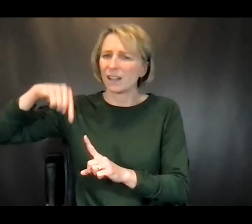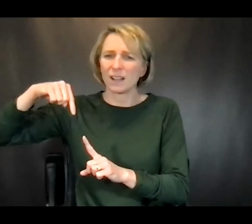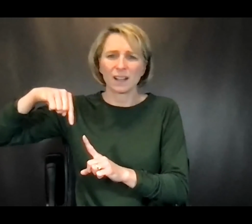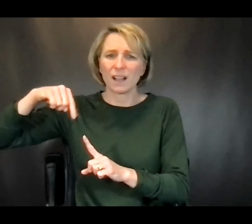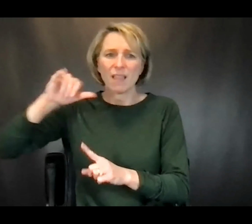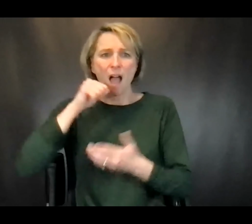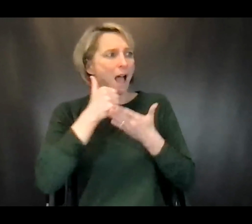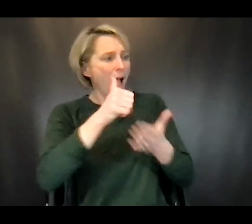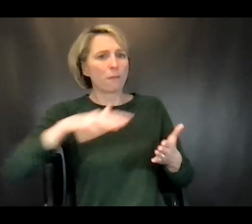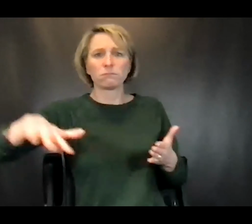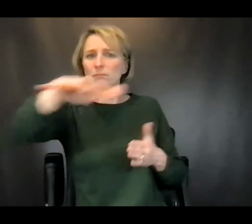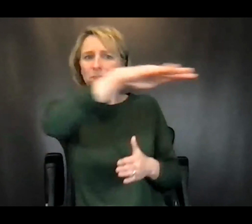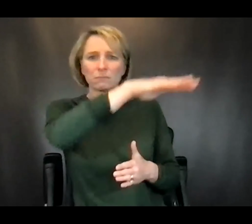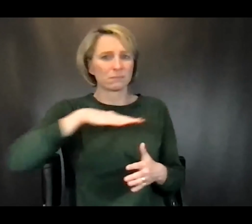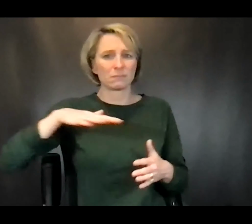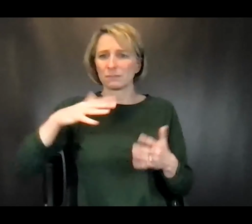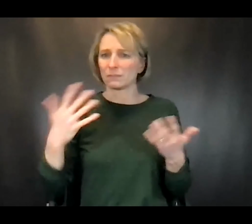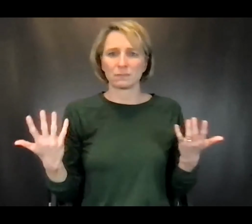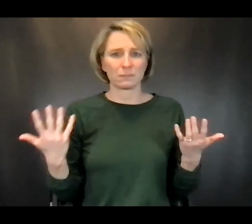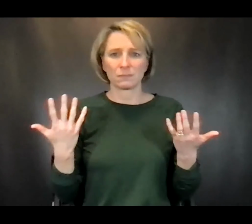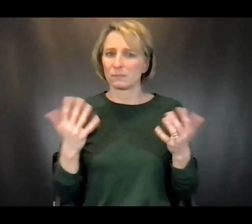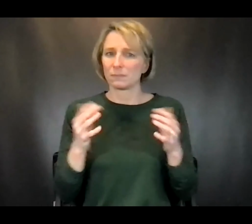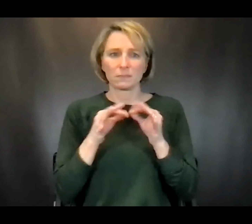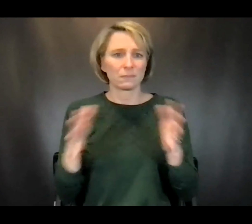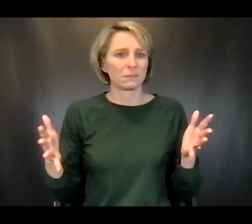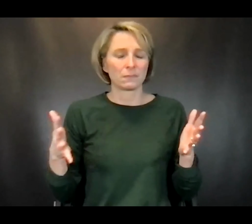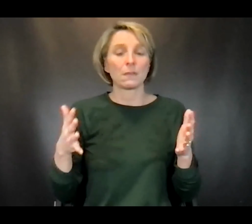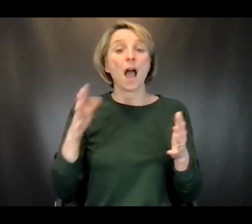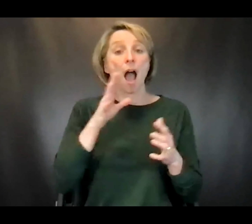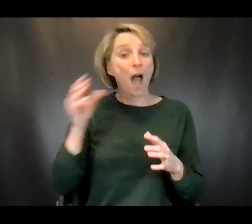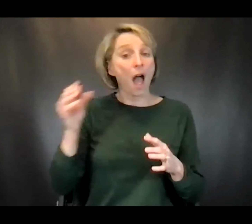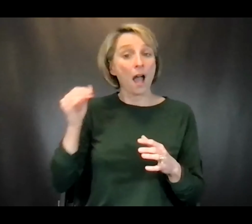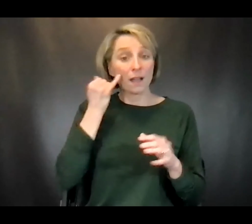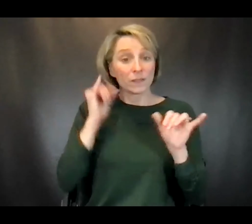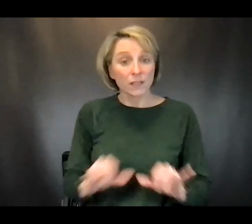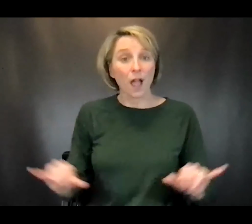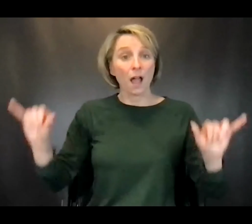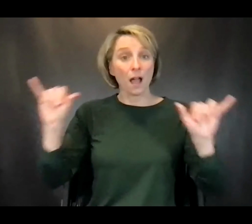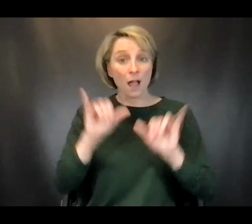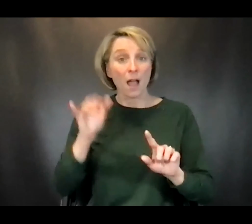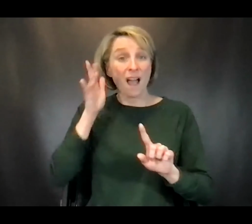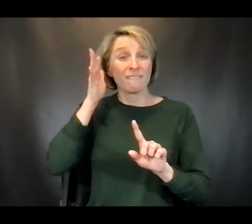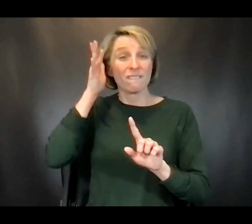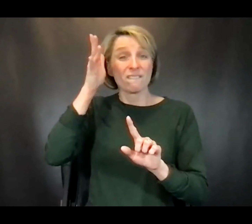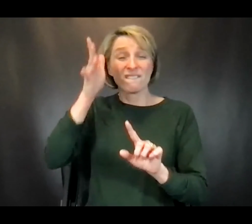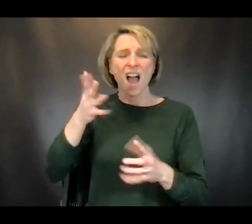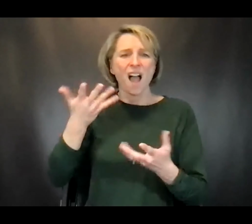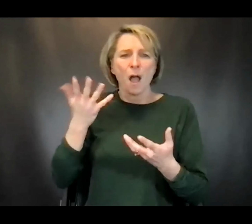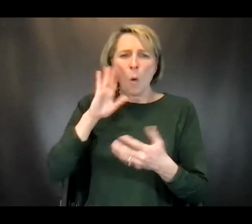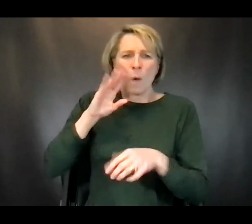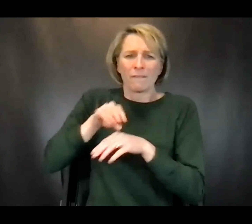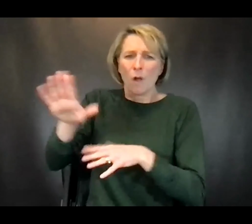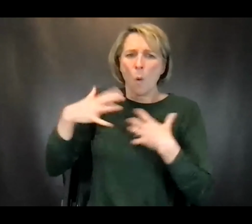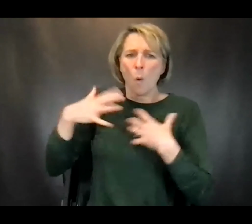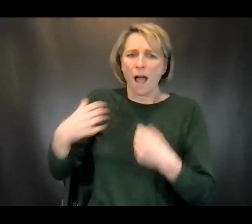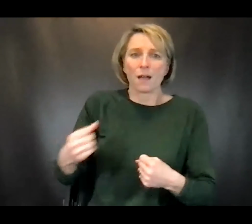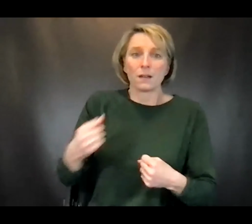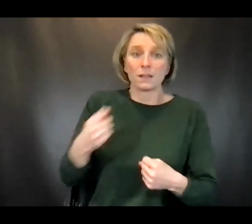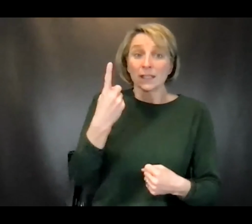collective. And eventually, someone's going to have to take care of you. Whether that lack